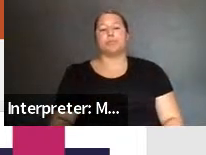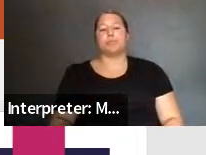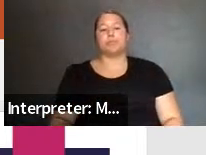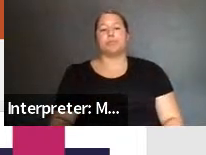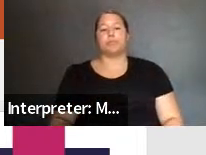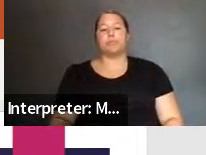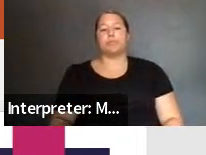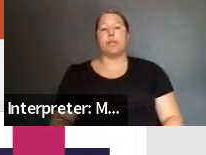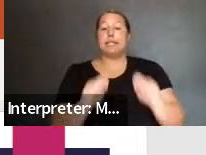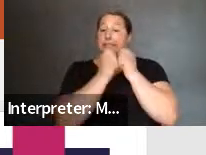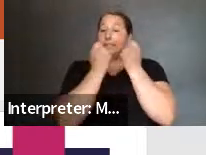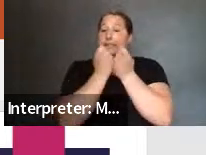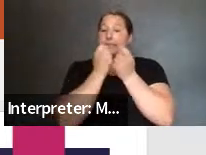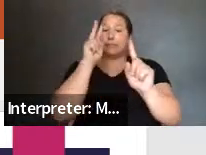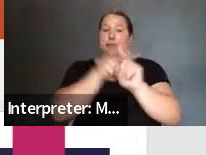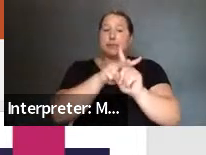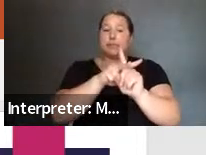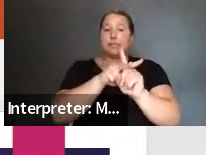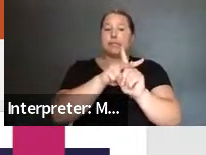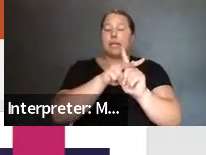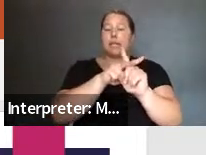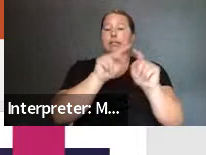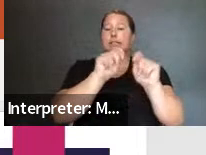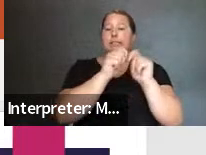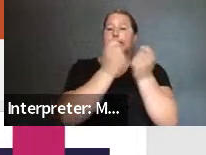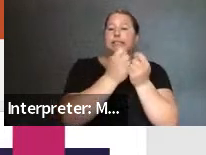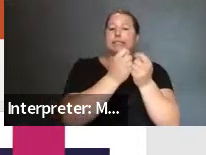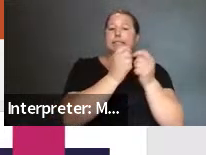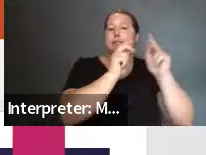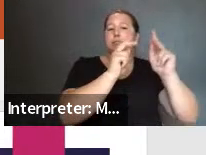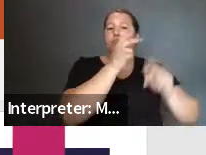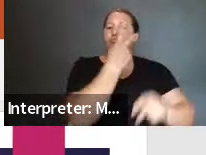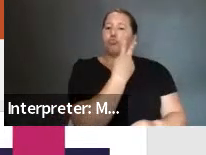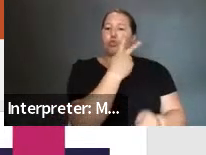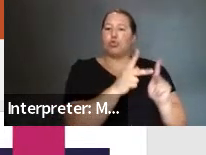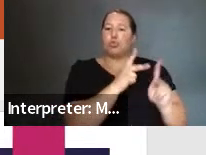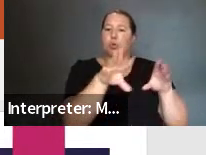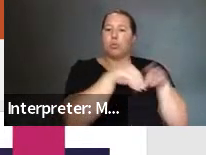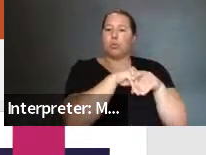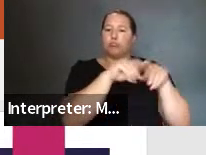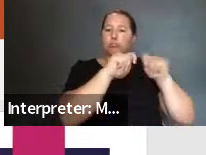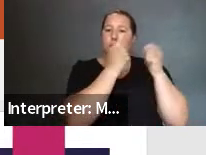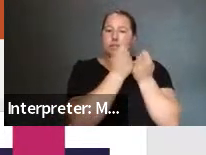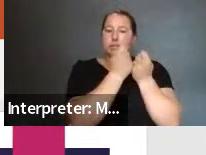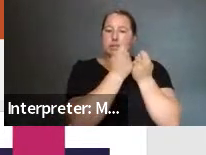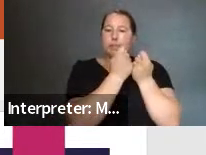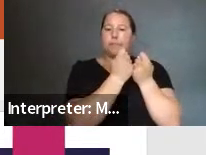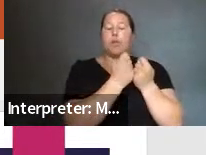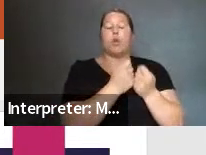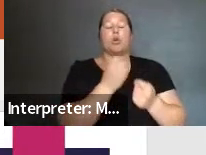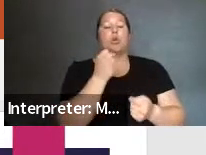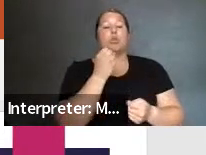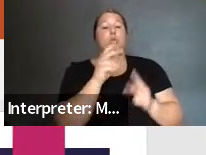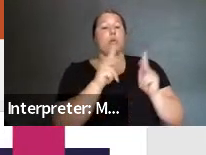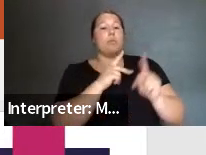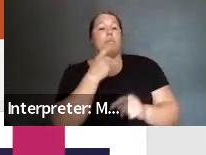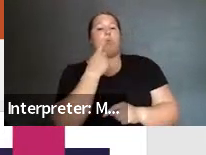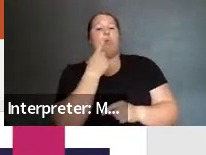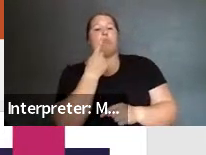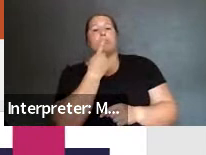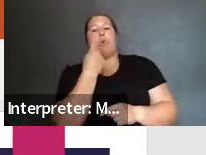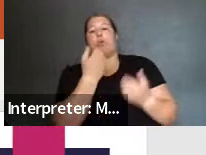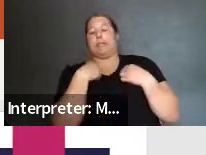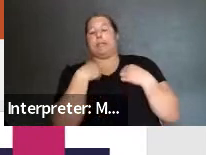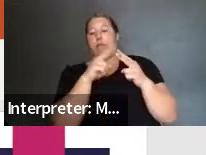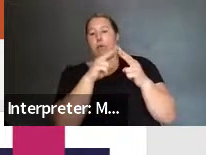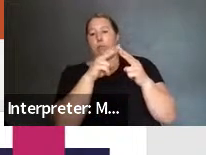PIC team is assigned to work in teams of 2. So on all of the shifts, there's always working in 2. And so if you look at that